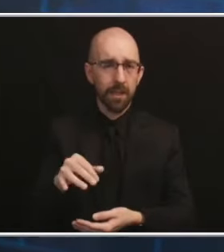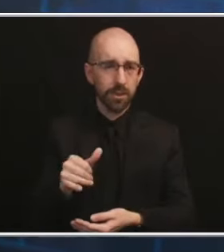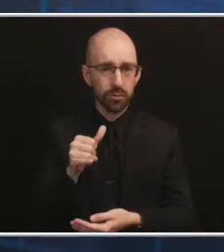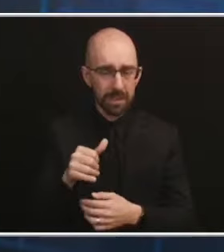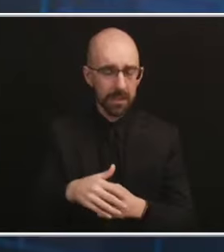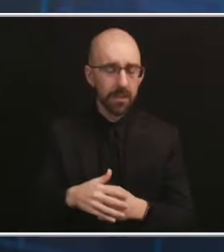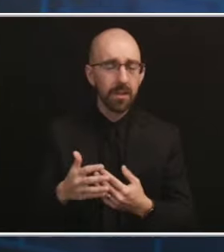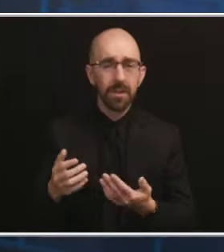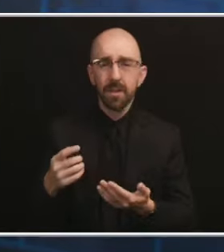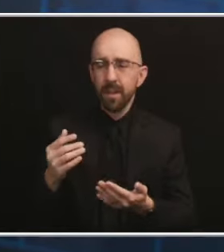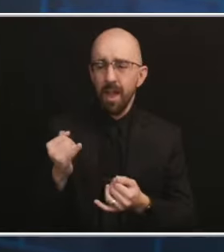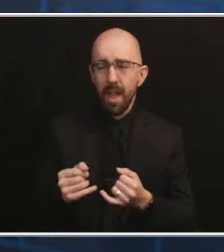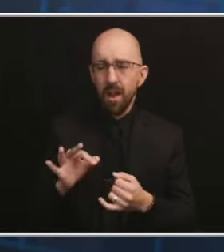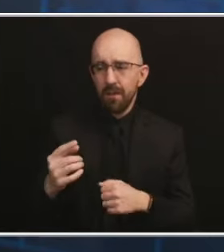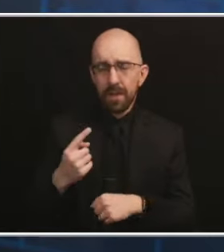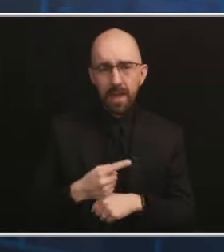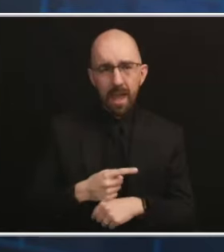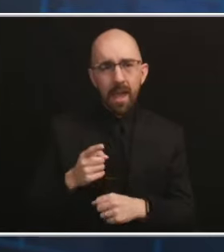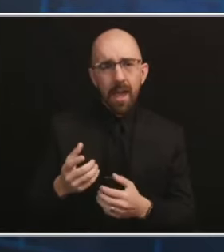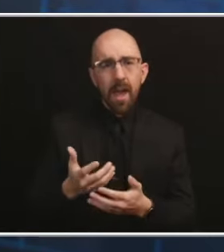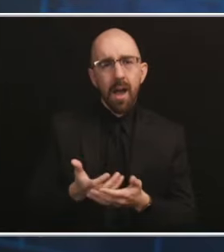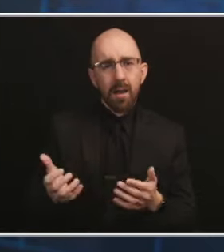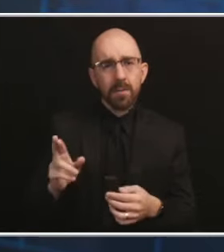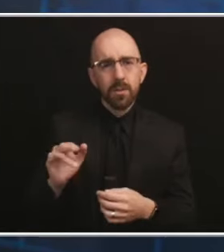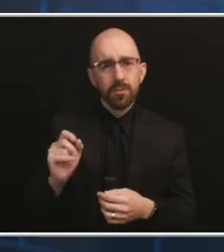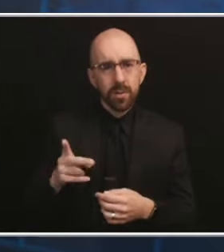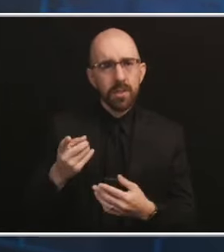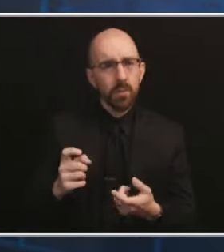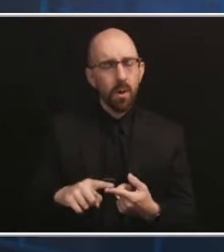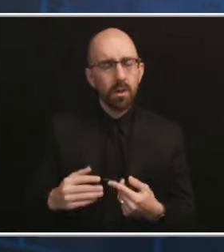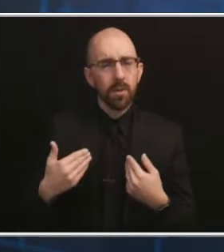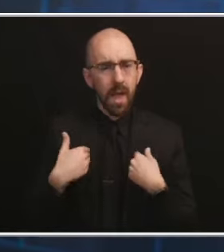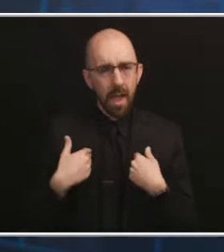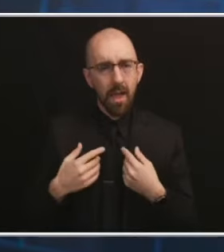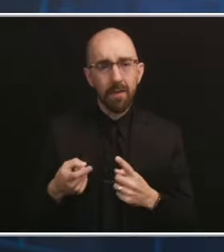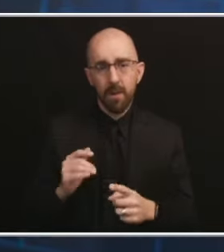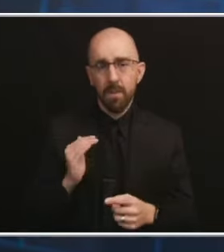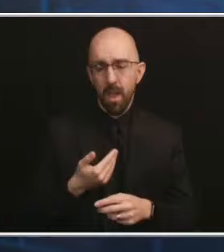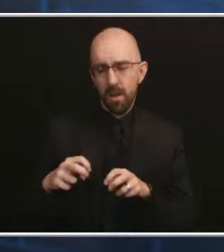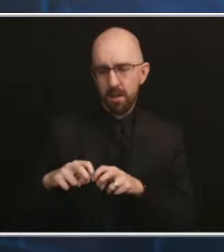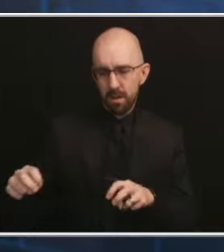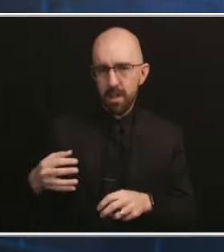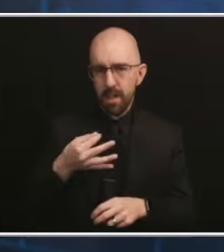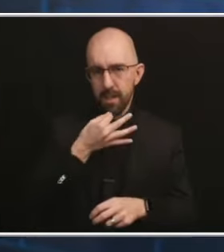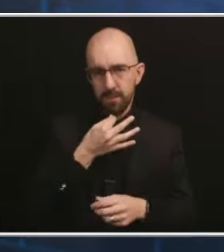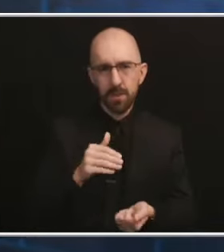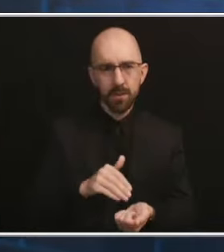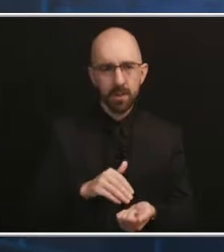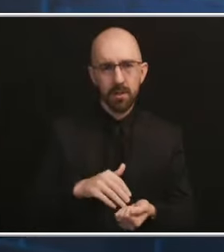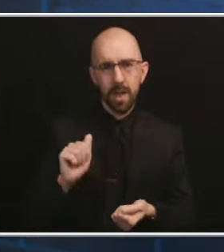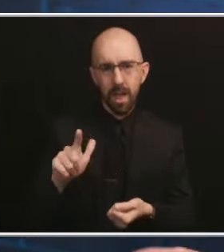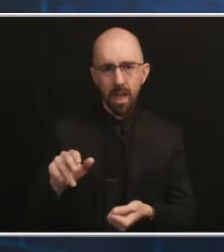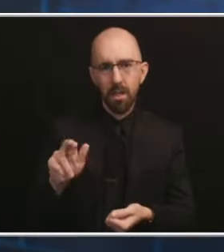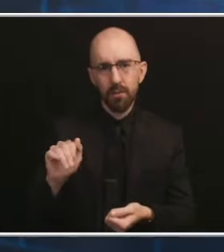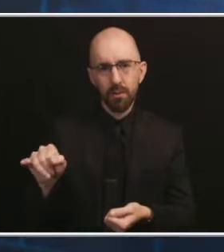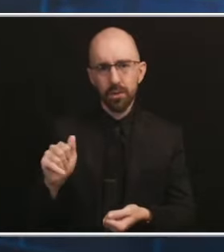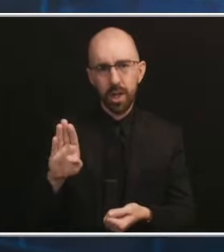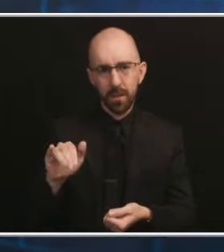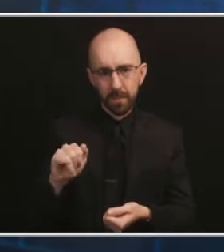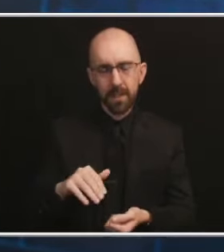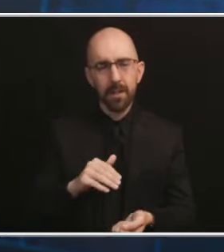it's about how much risk do you want to have. And from our panel of experts between Dr. Al-Rajabi, Dr. Weinman, Dr.